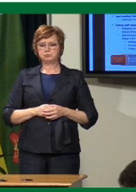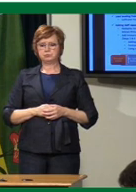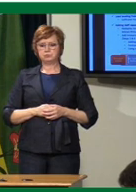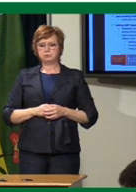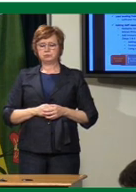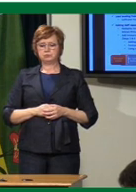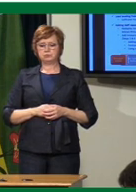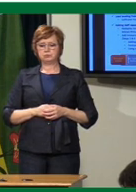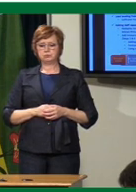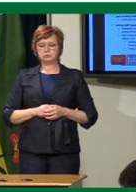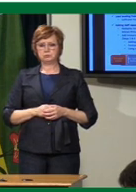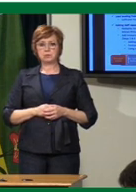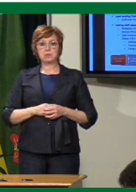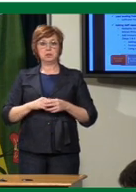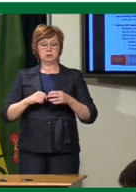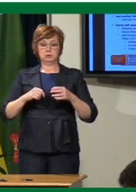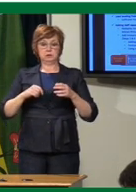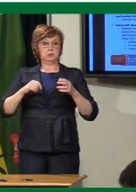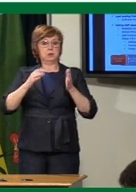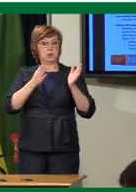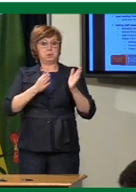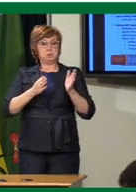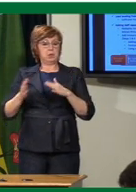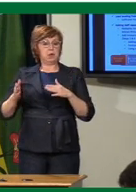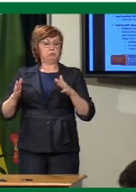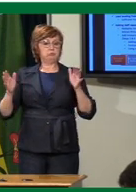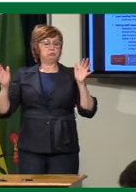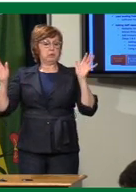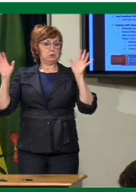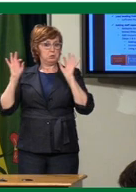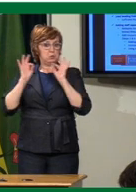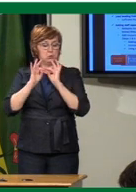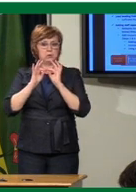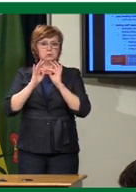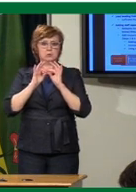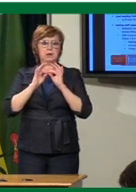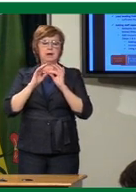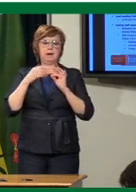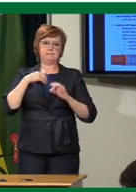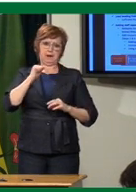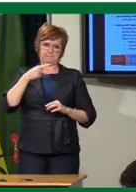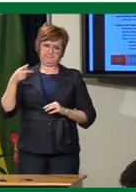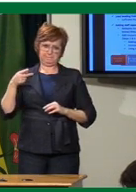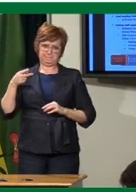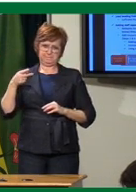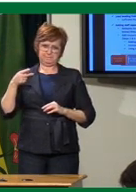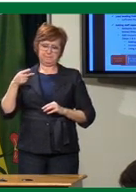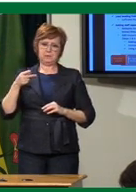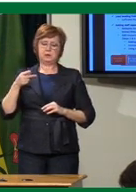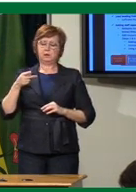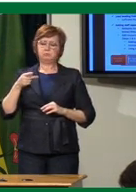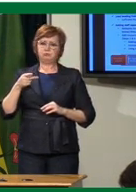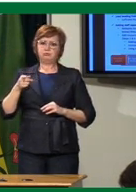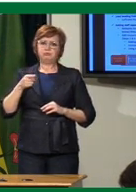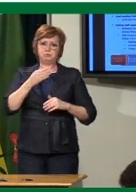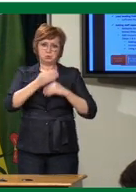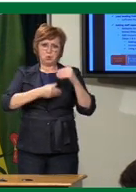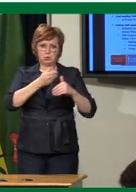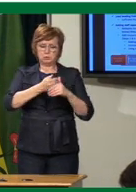do have to support this process. We are using a contact tracing application that supports the overall process